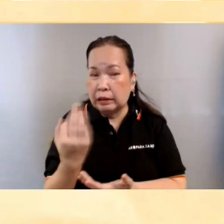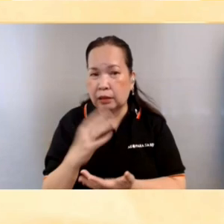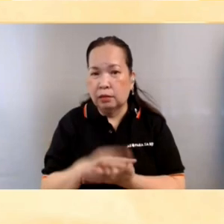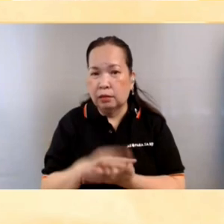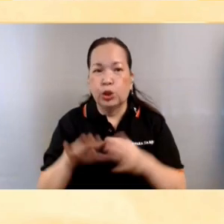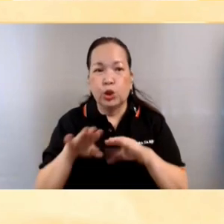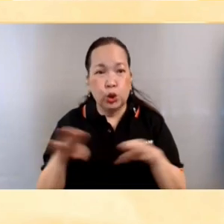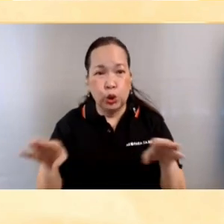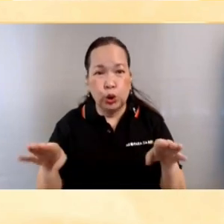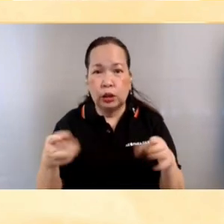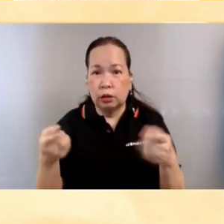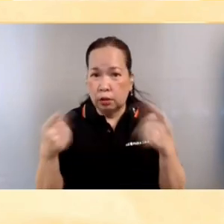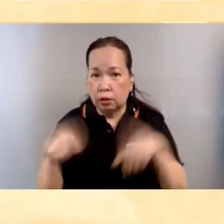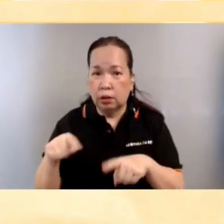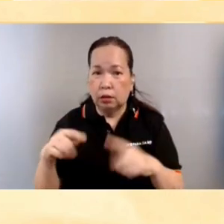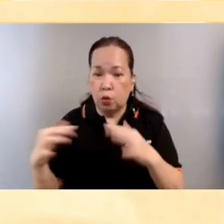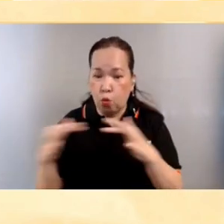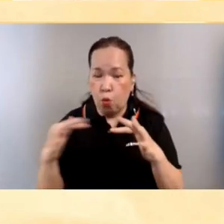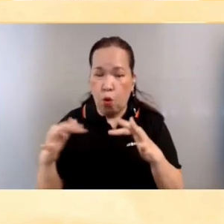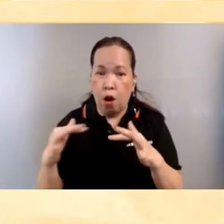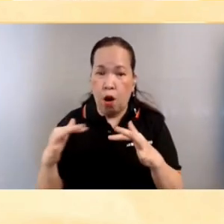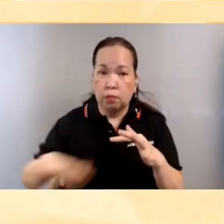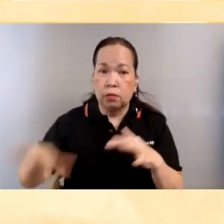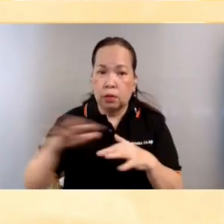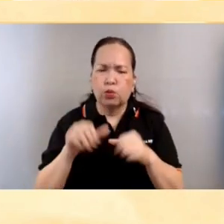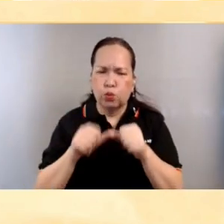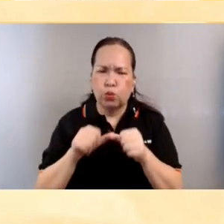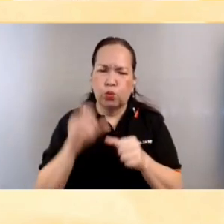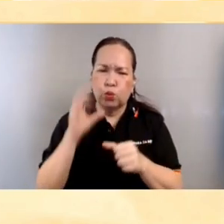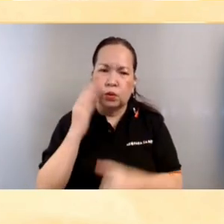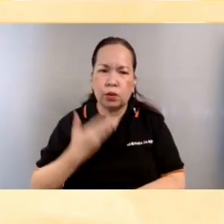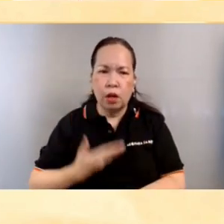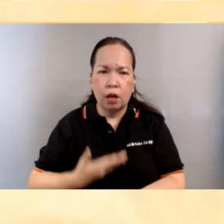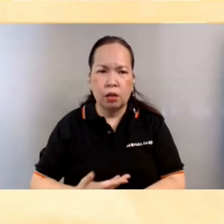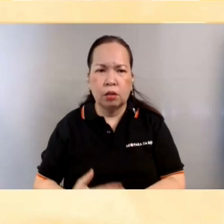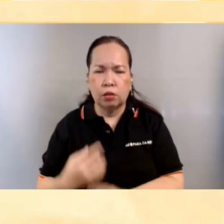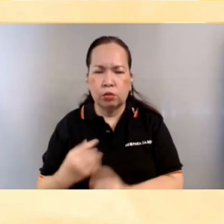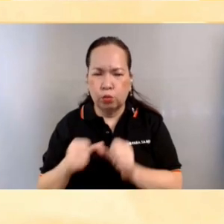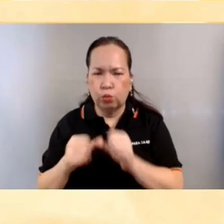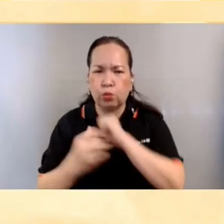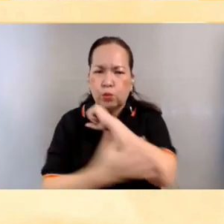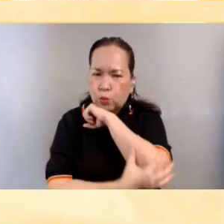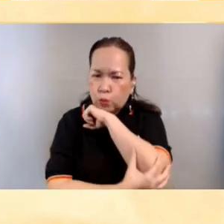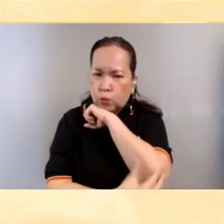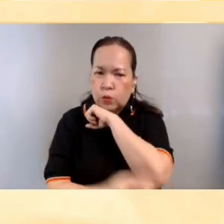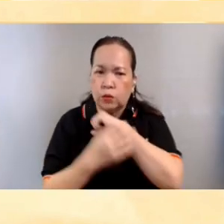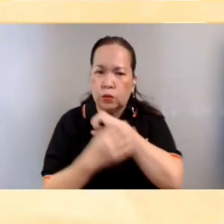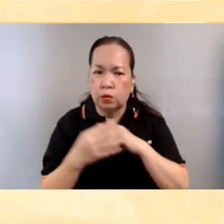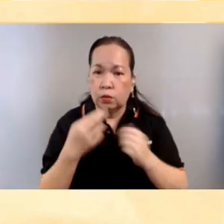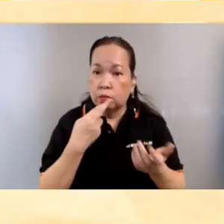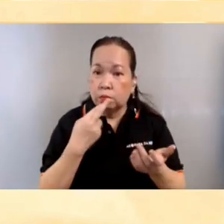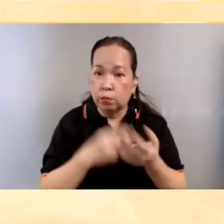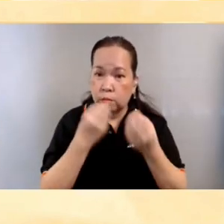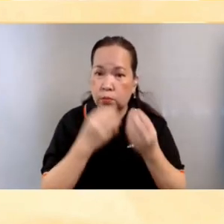or conflict-vulnerable areas continue to suffer from hunger and poverty. Reports show that they